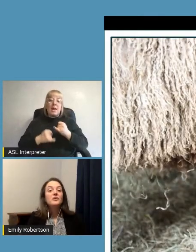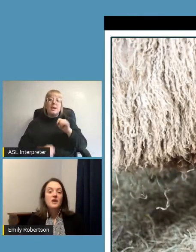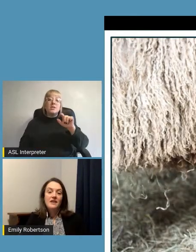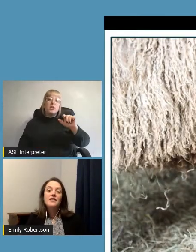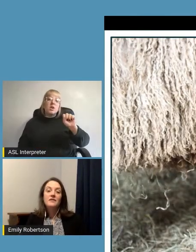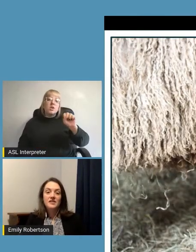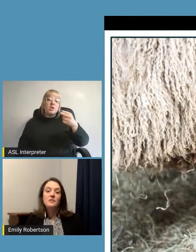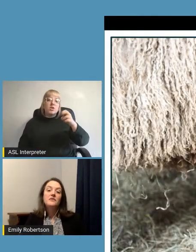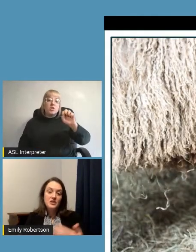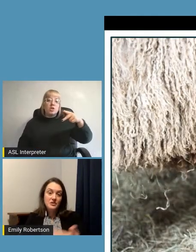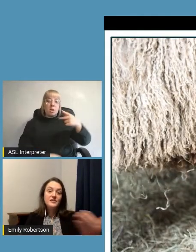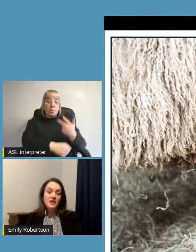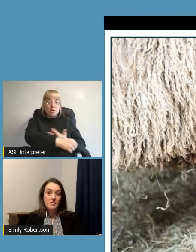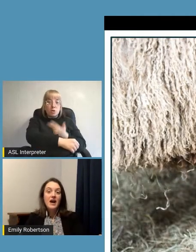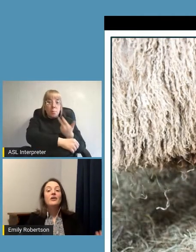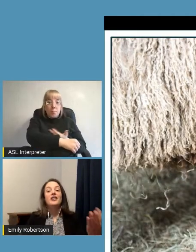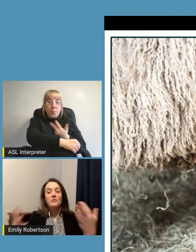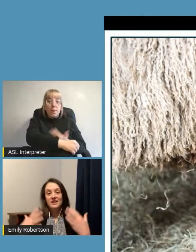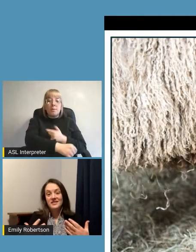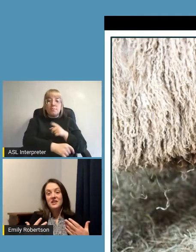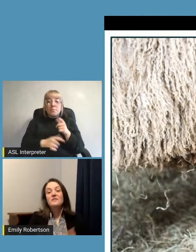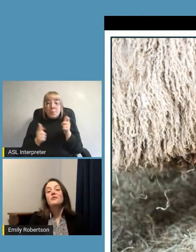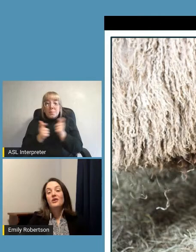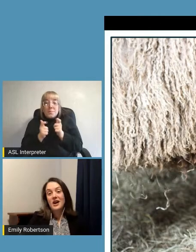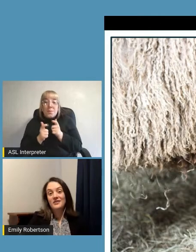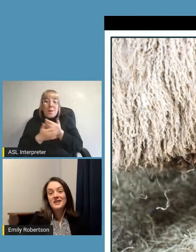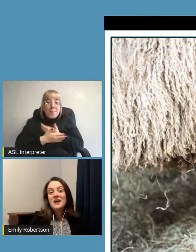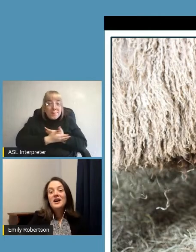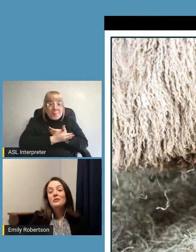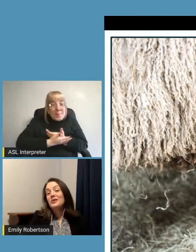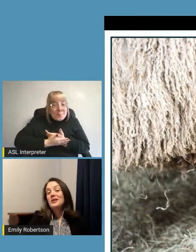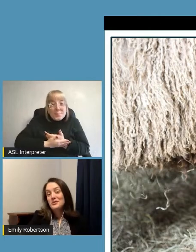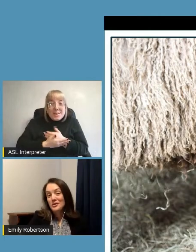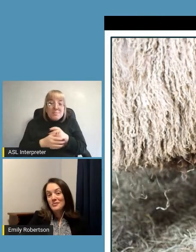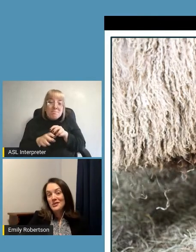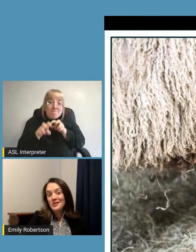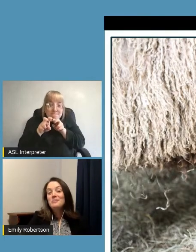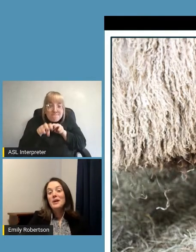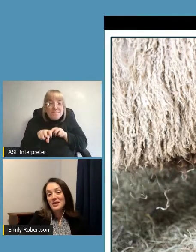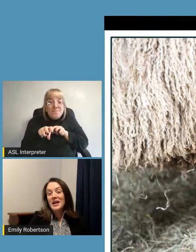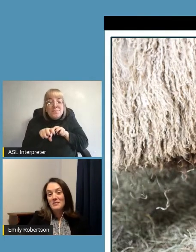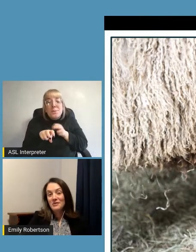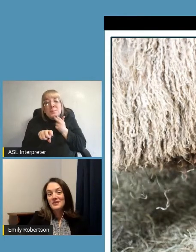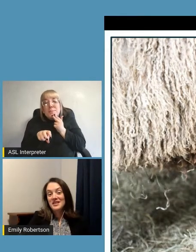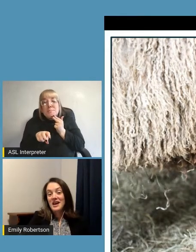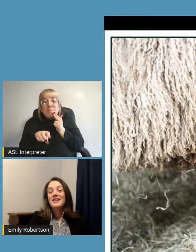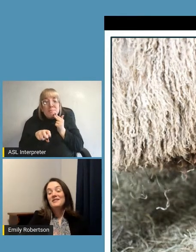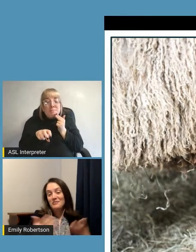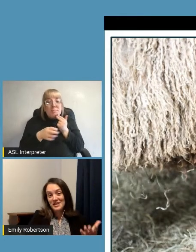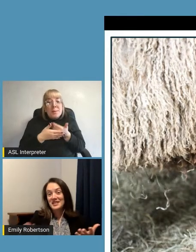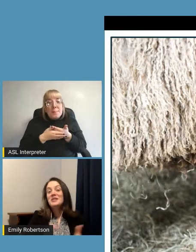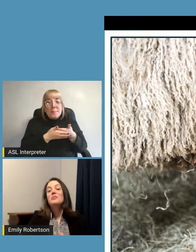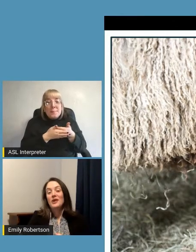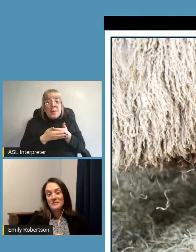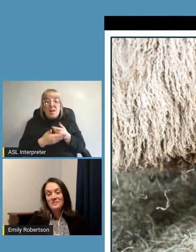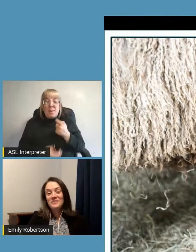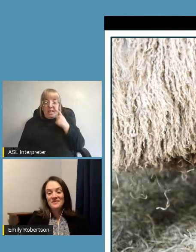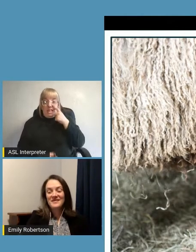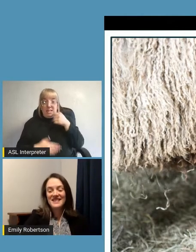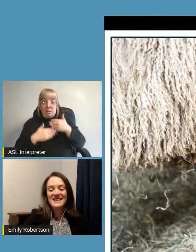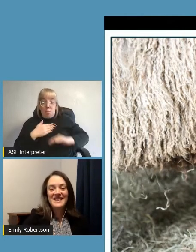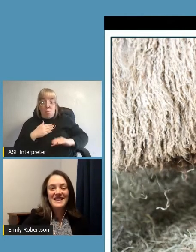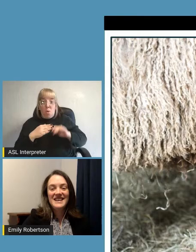This is a photograph of some of the ewes in the background, and we can see in the foreground a really adorable baby lamb that was recently